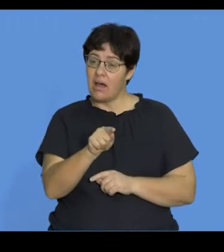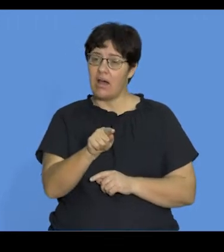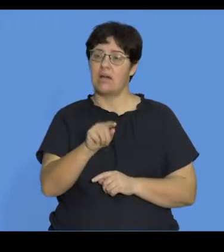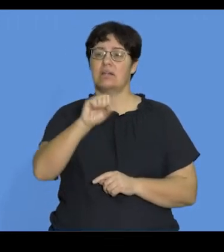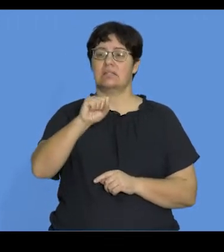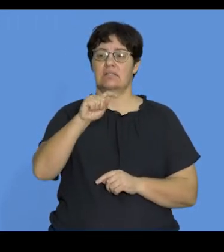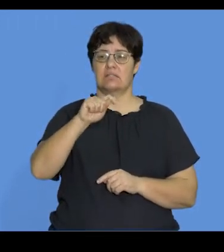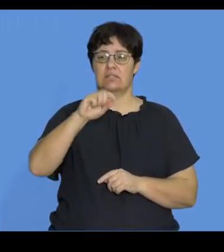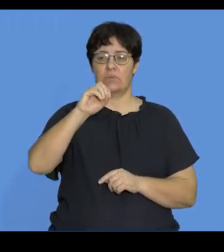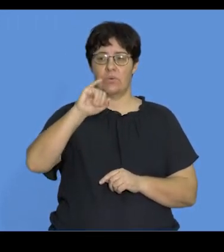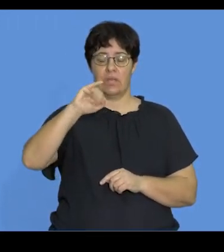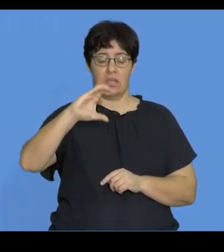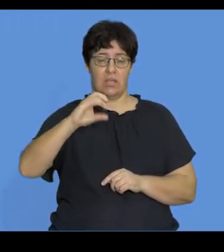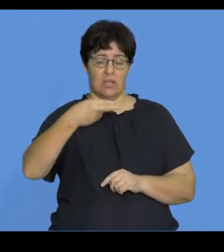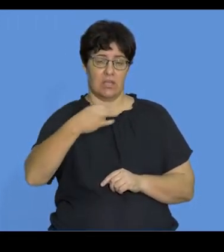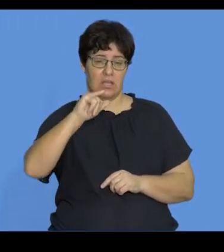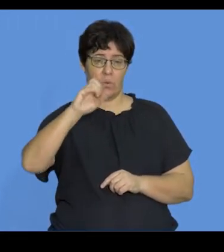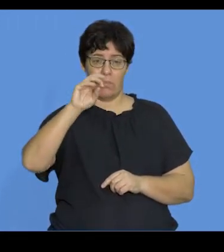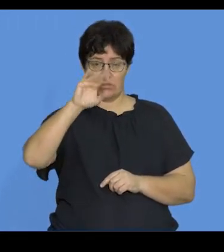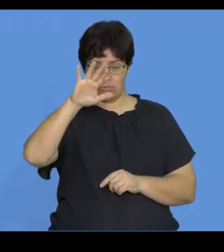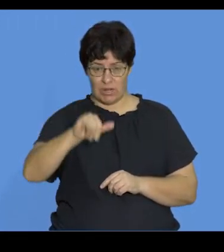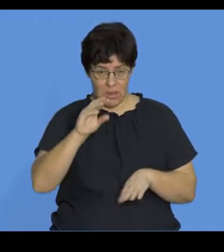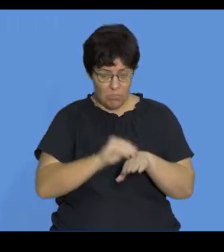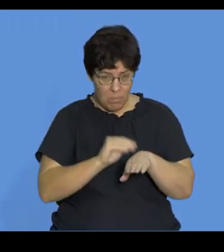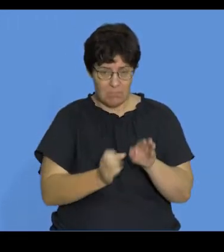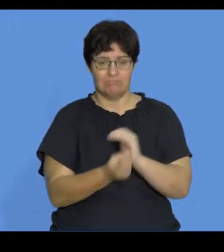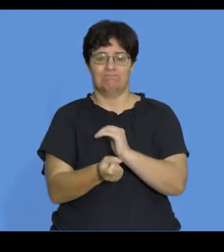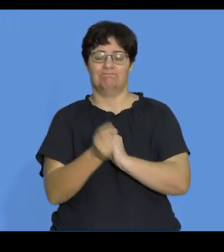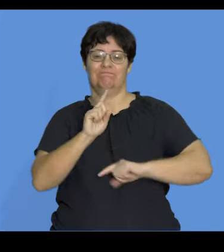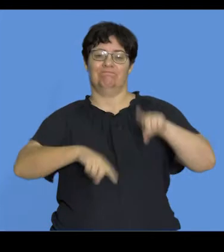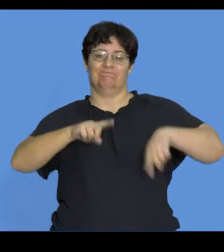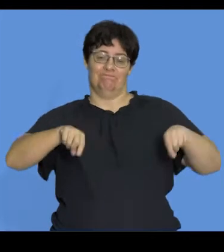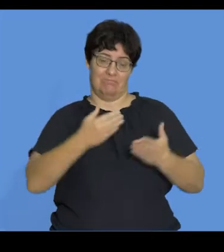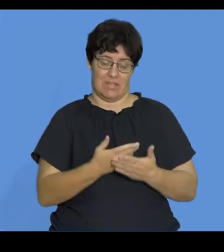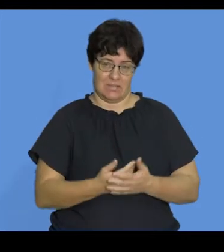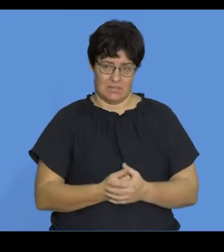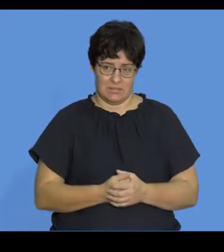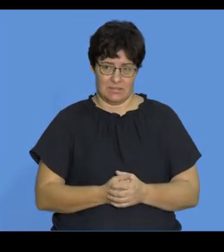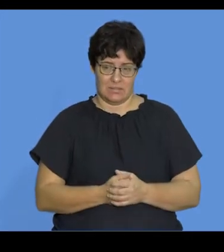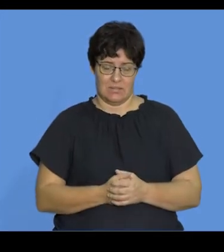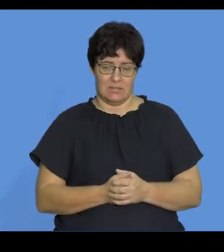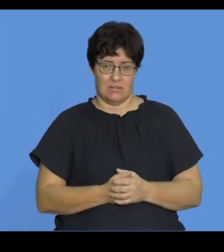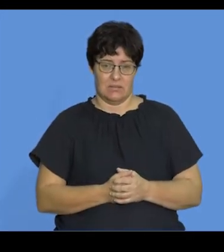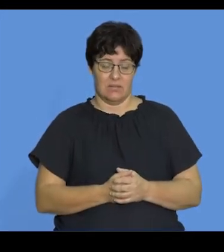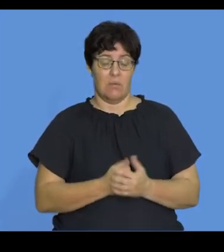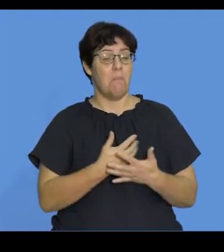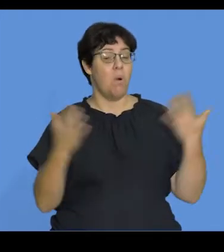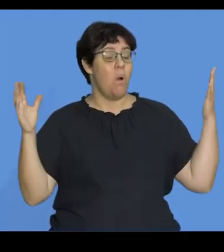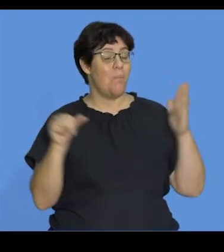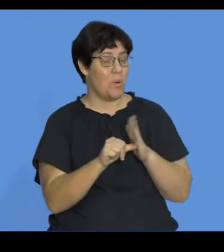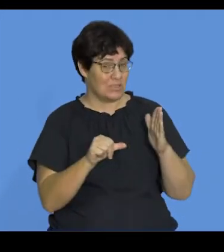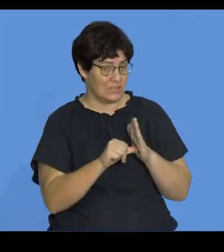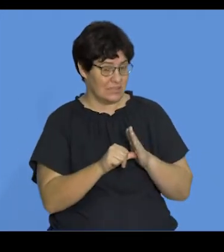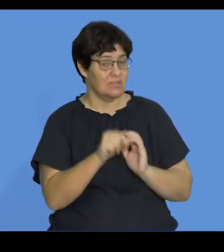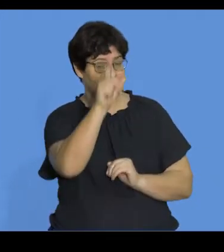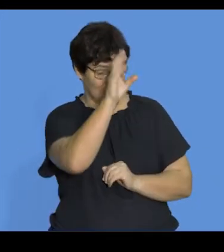problem can be asked in whichever, you know, context of chemistry, right? And the most important thing that we